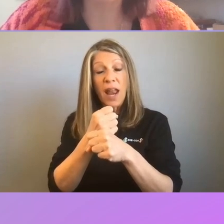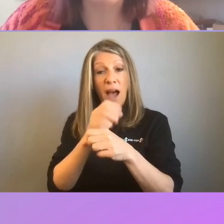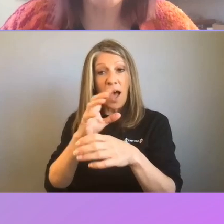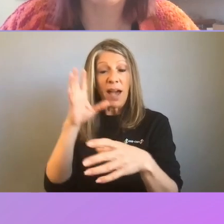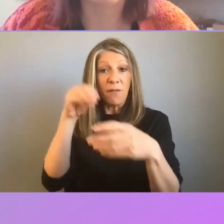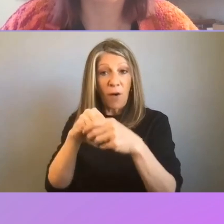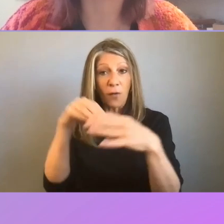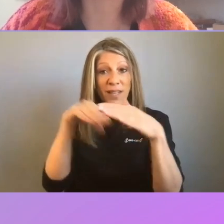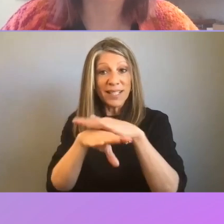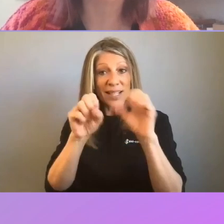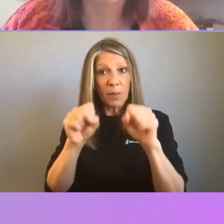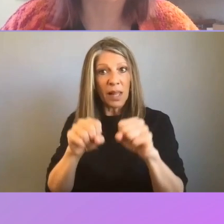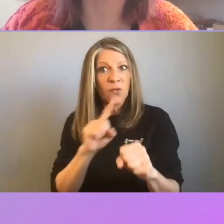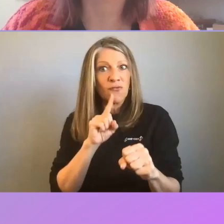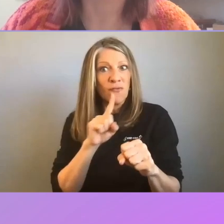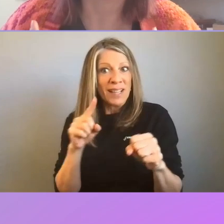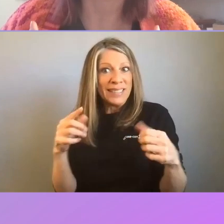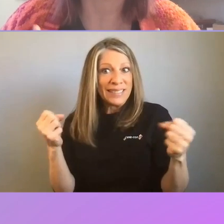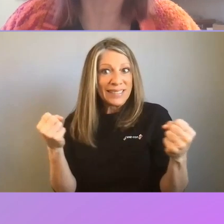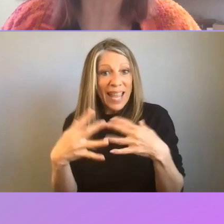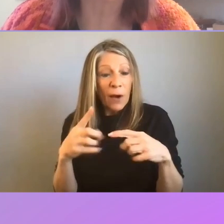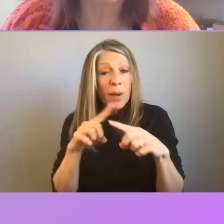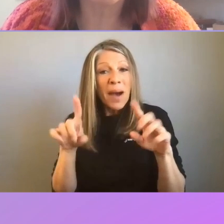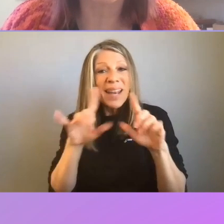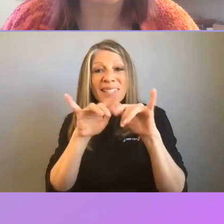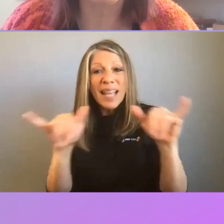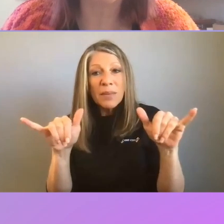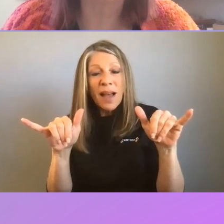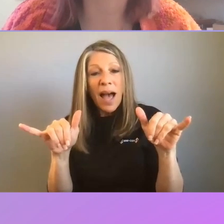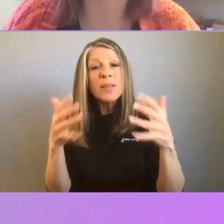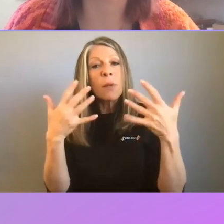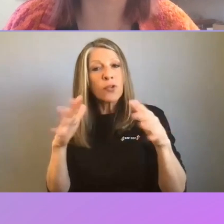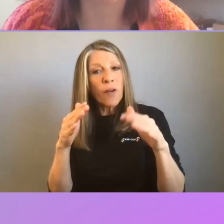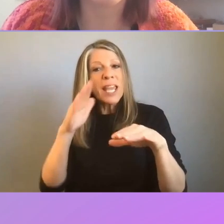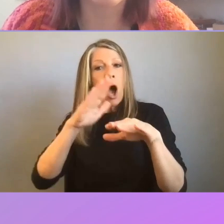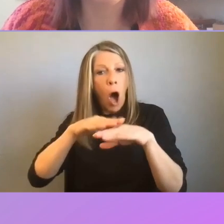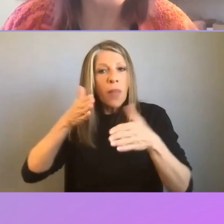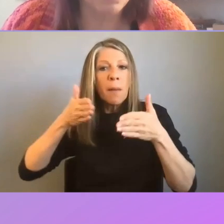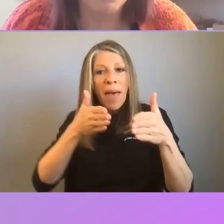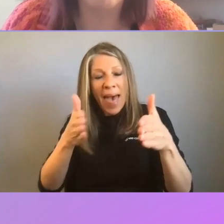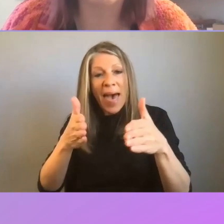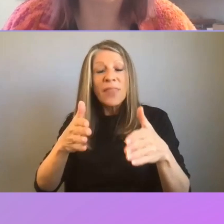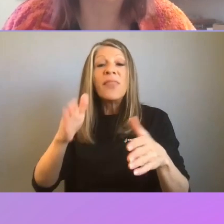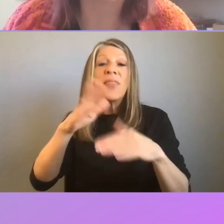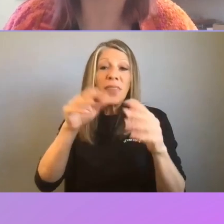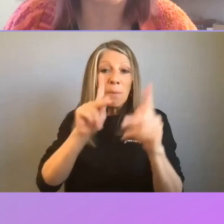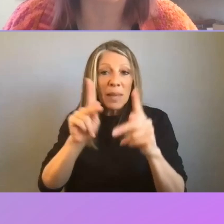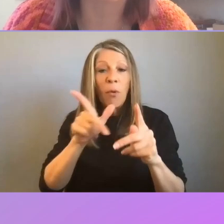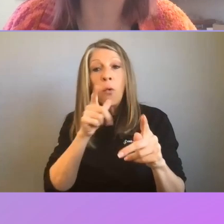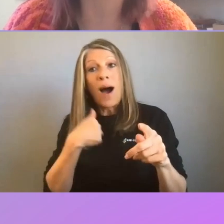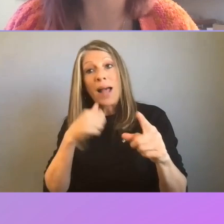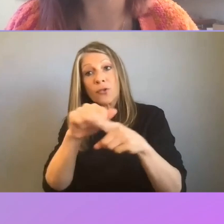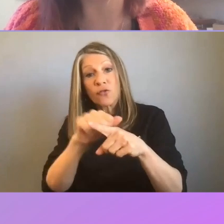and that was terrifying. At the same time, I was a little further along the path than the people I was training, so therefore I had